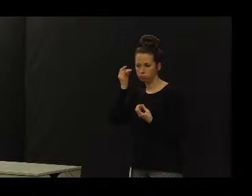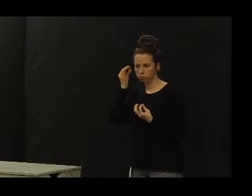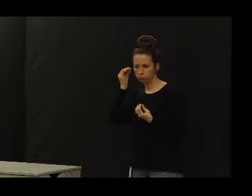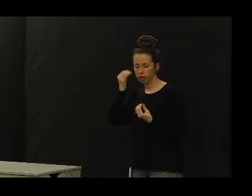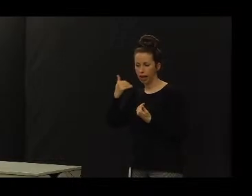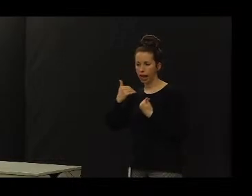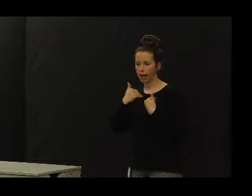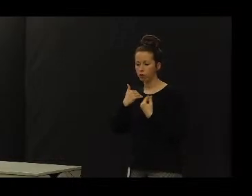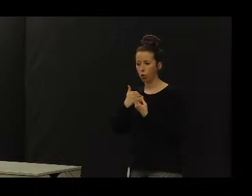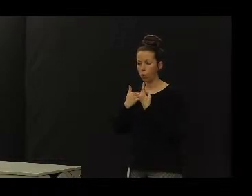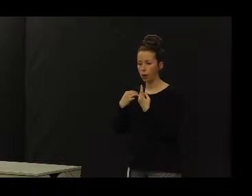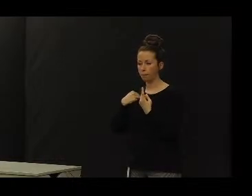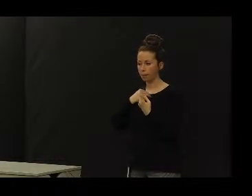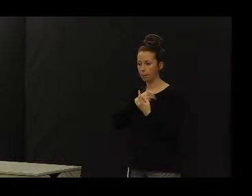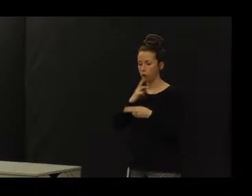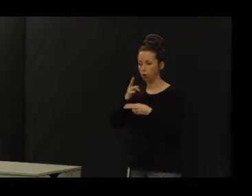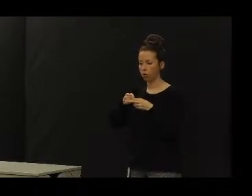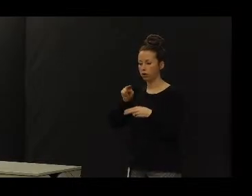non-voting member.